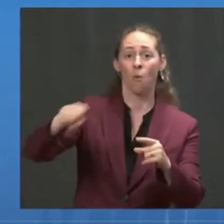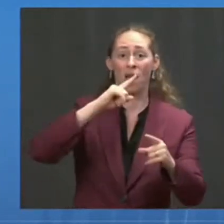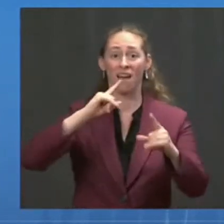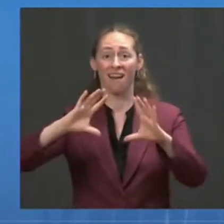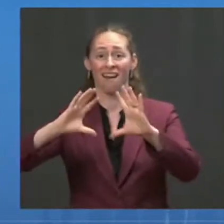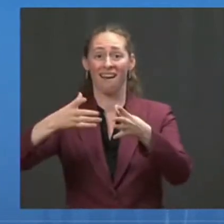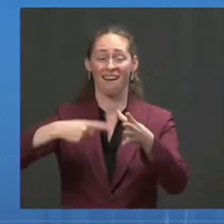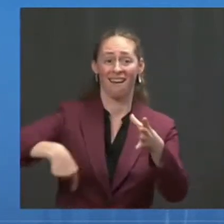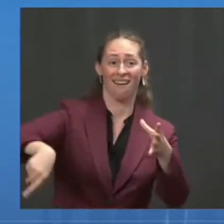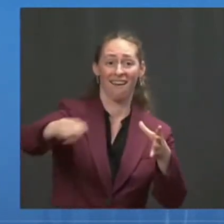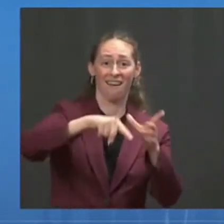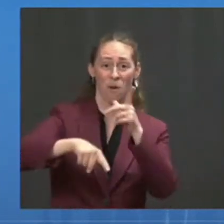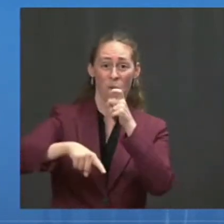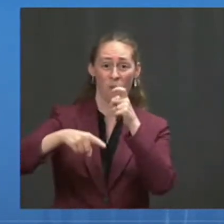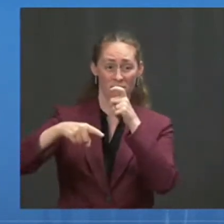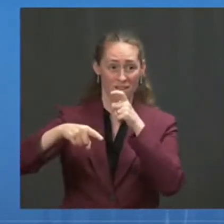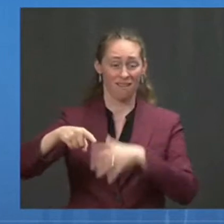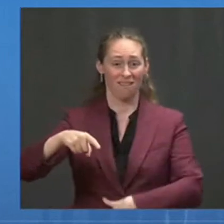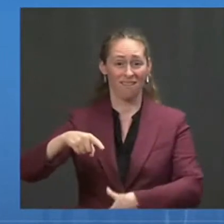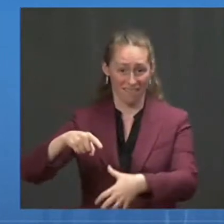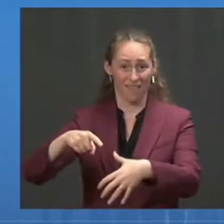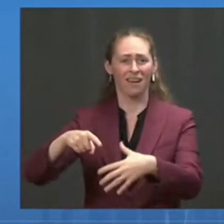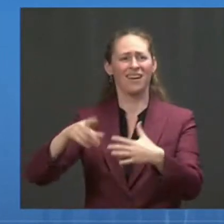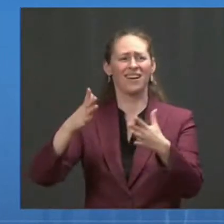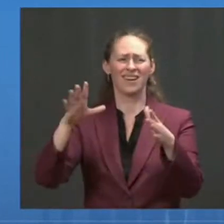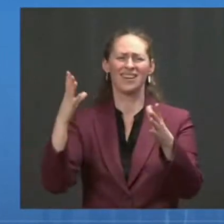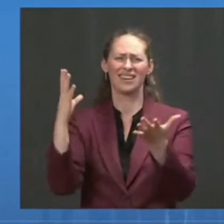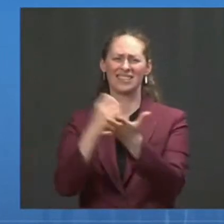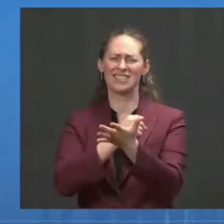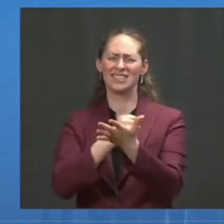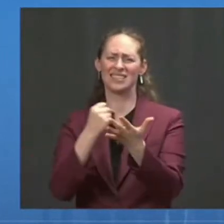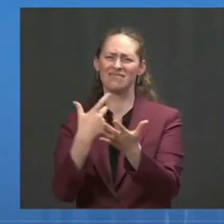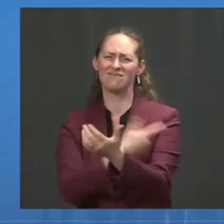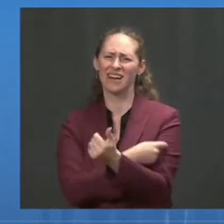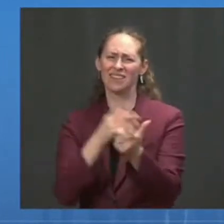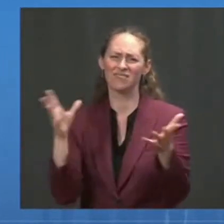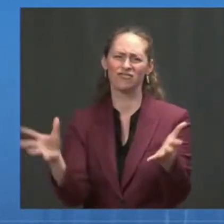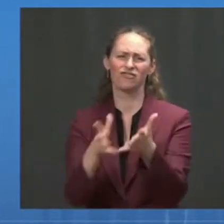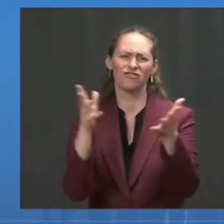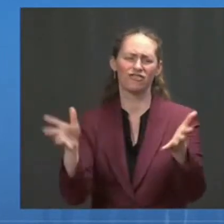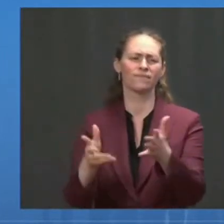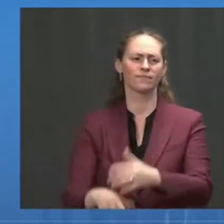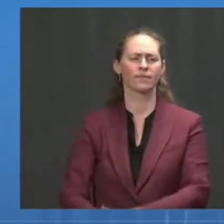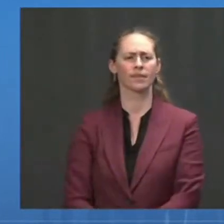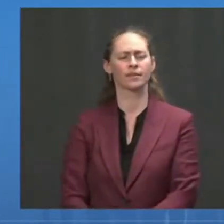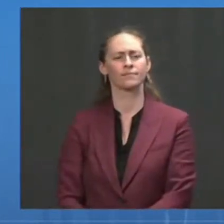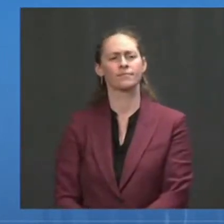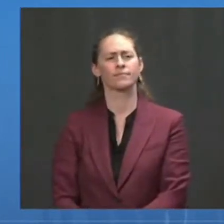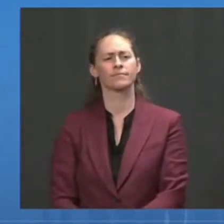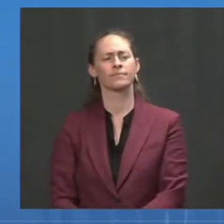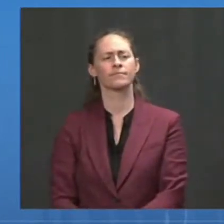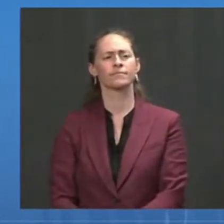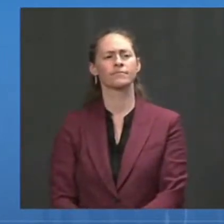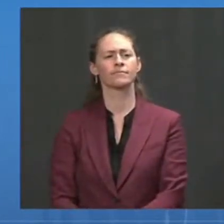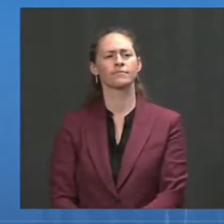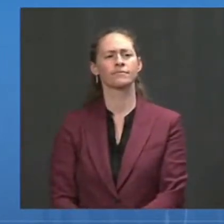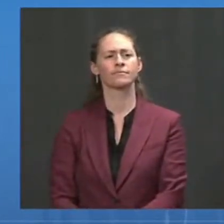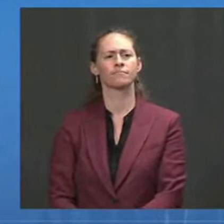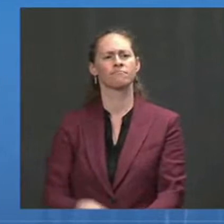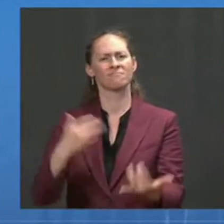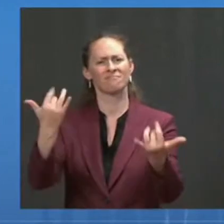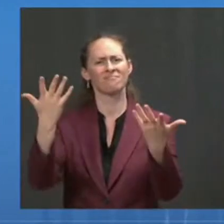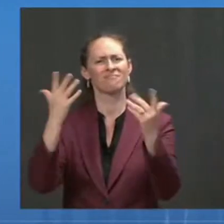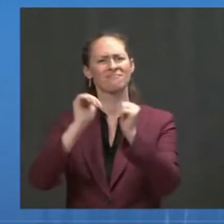ever. Second, I want to take a moment to discuss what we are doing to help increase protection against COVID-19 for